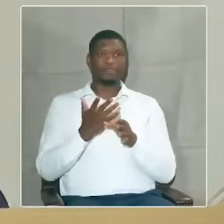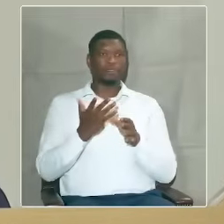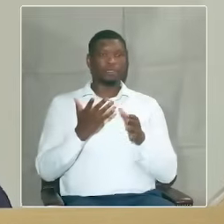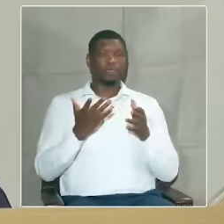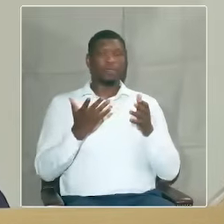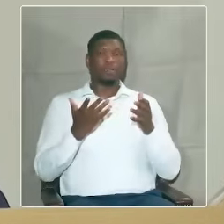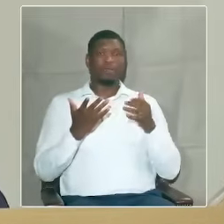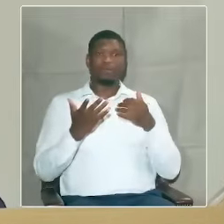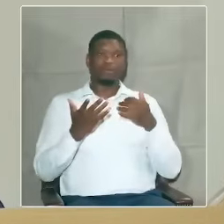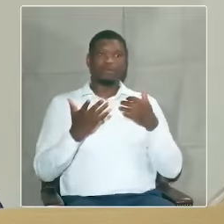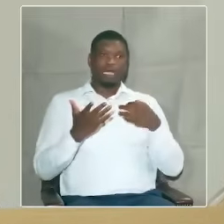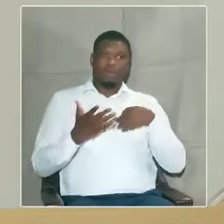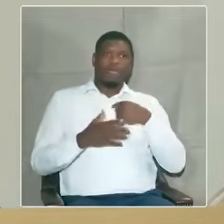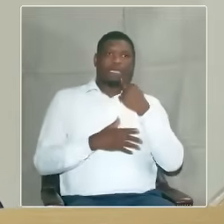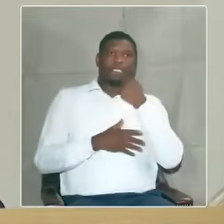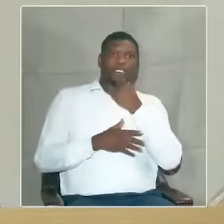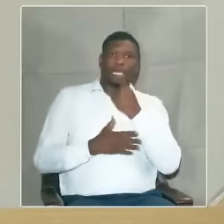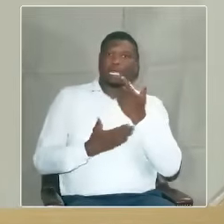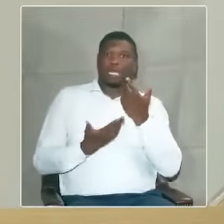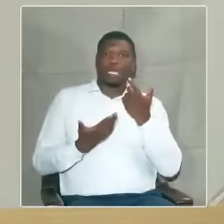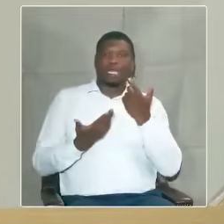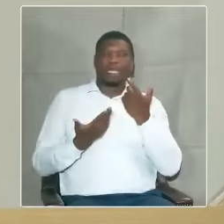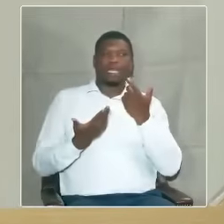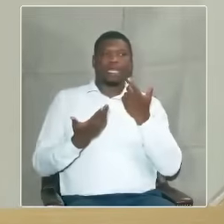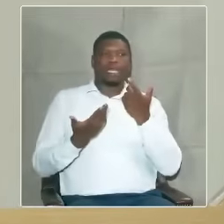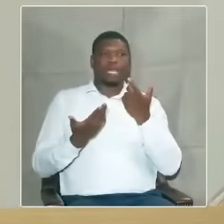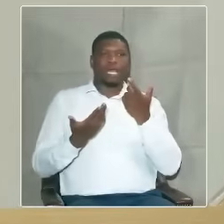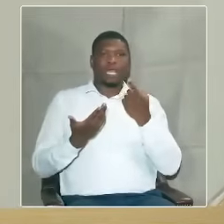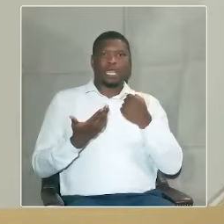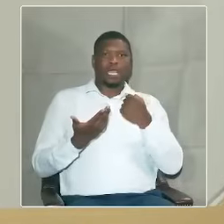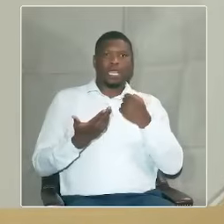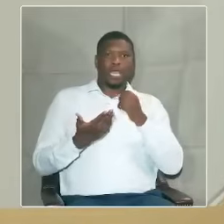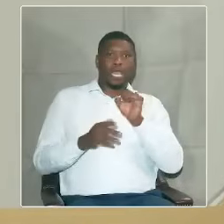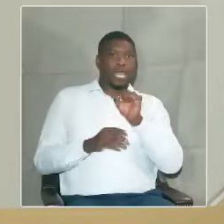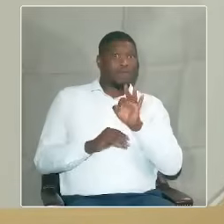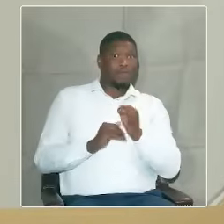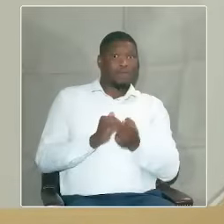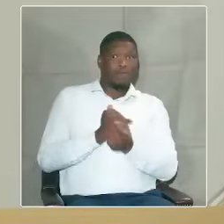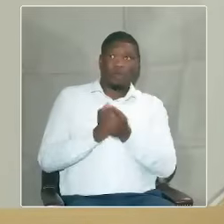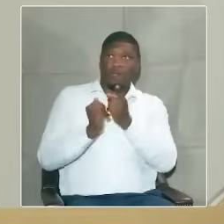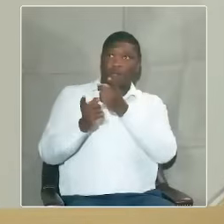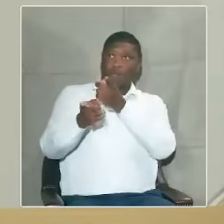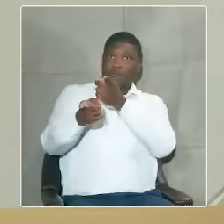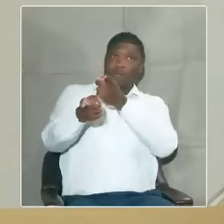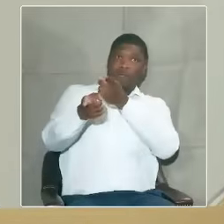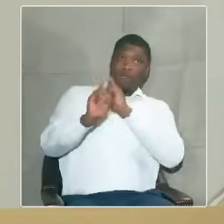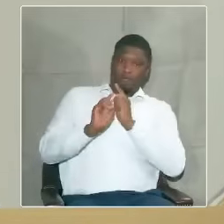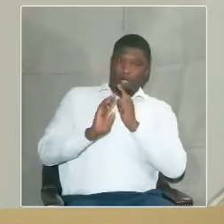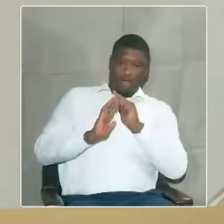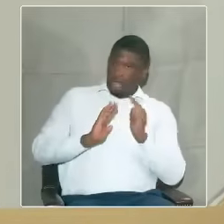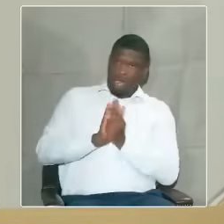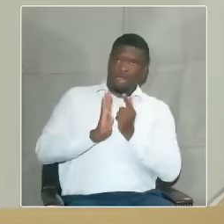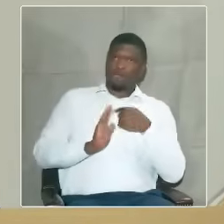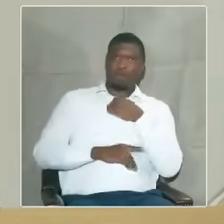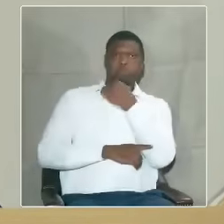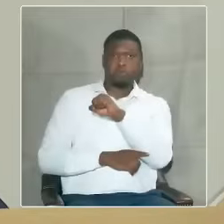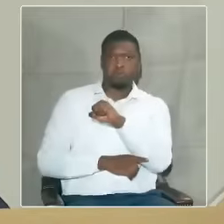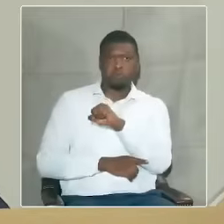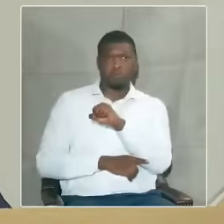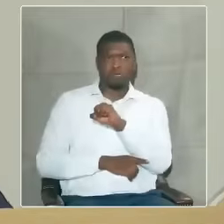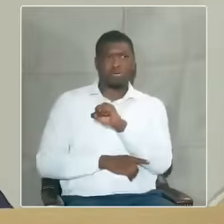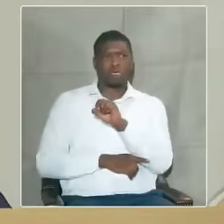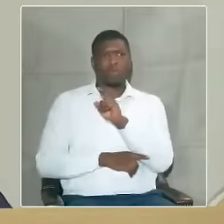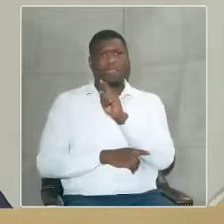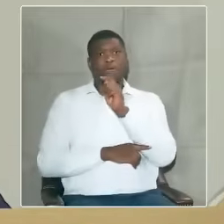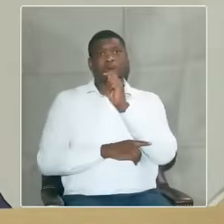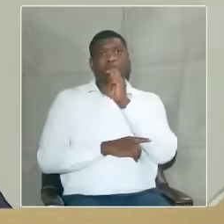me say no, I'm not going to comply with this instruction, which